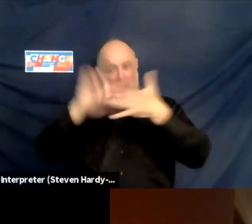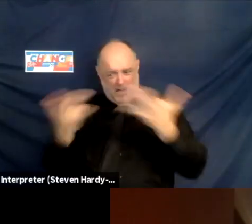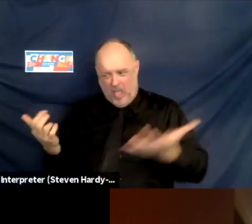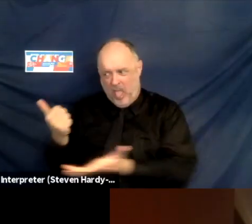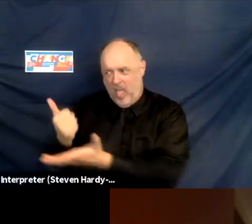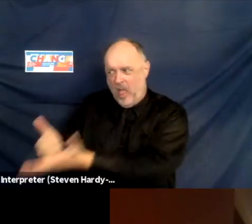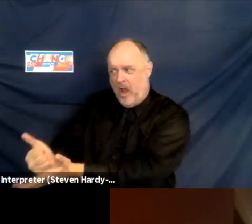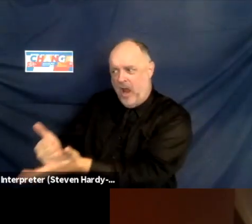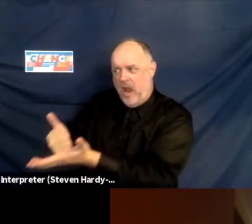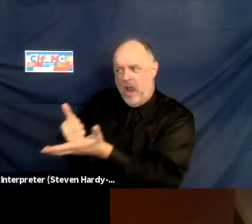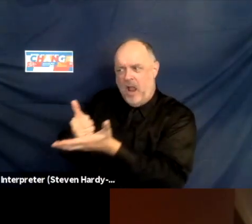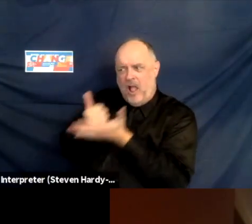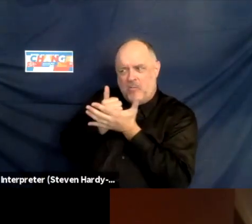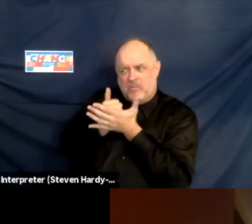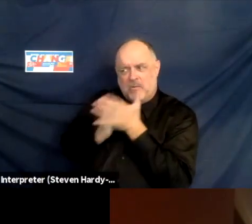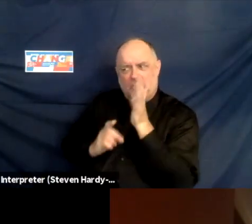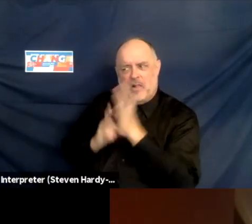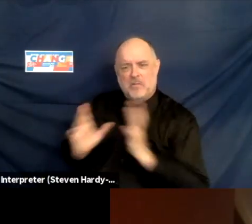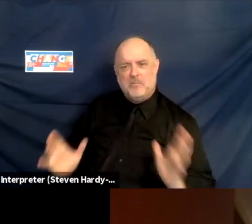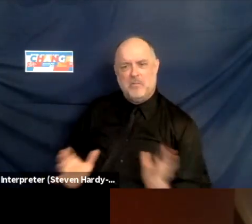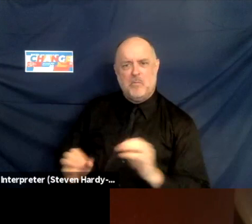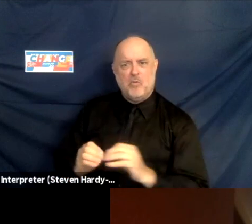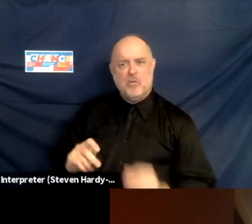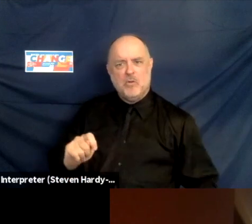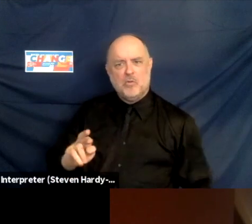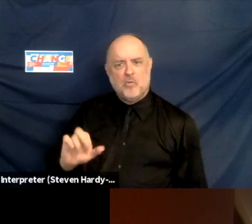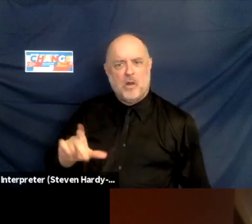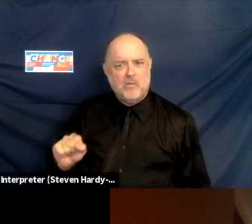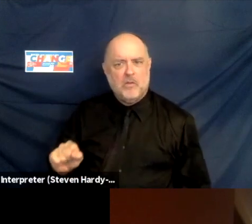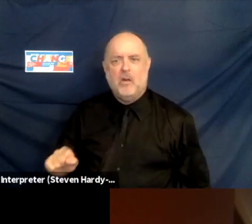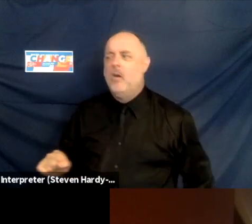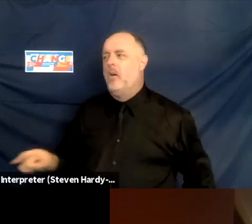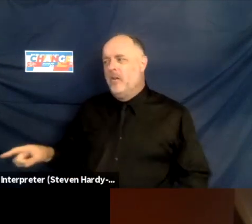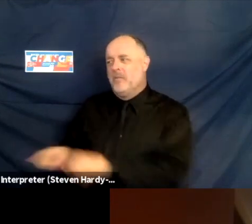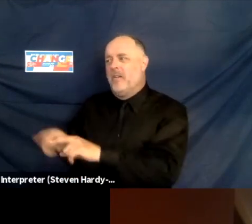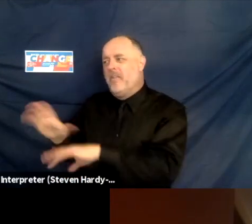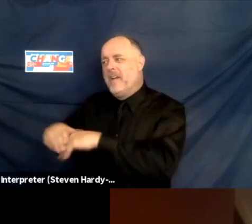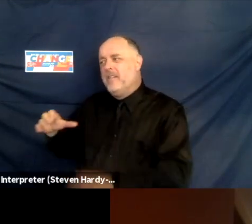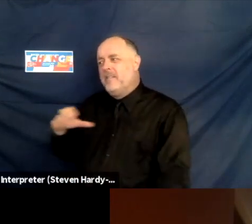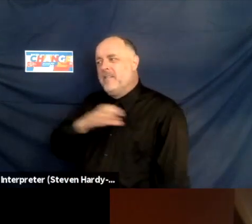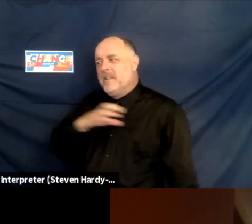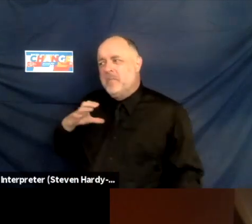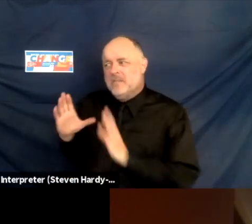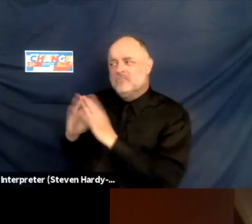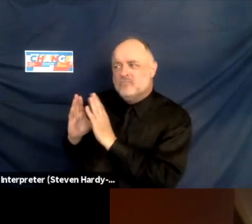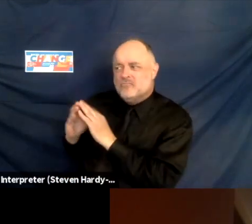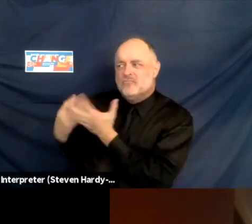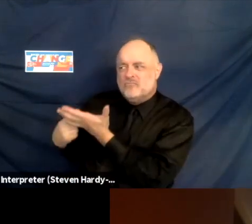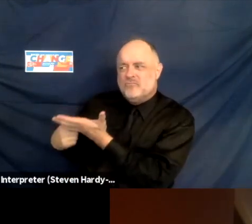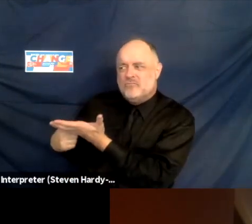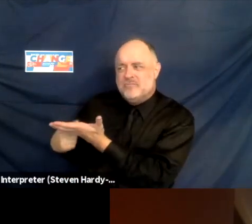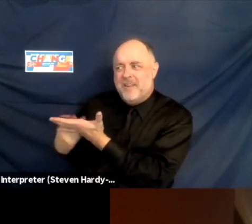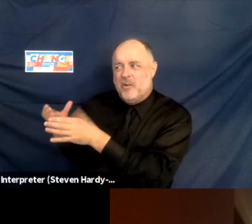with building trails in particular. But he's also on the committee that included the bicycle commuter benefit in last